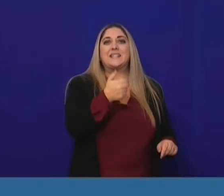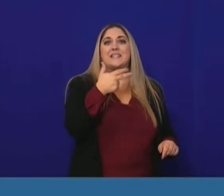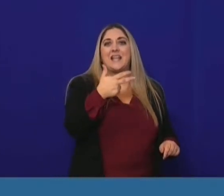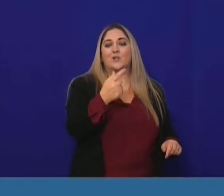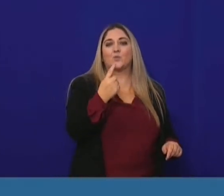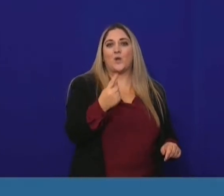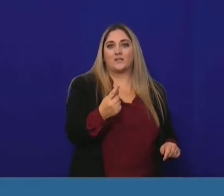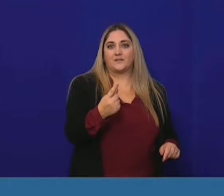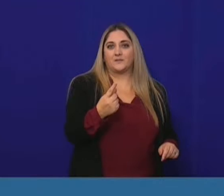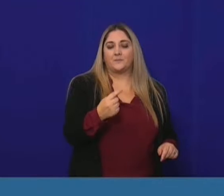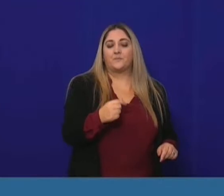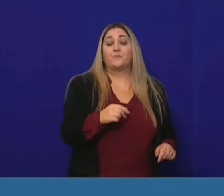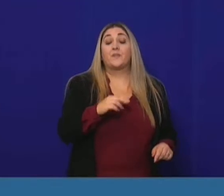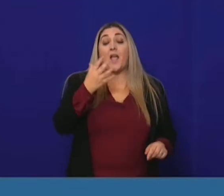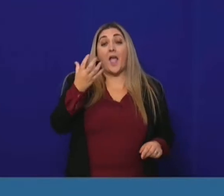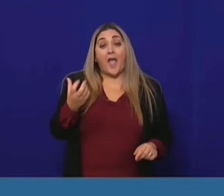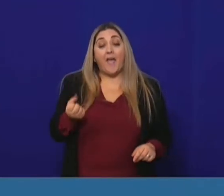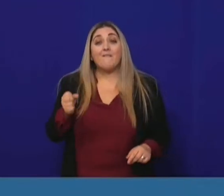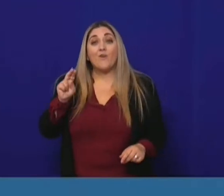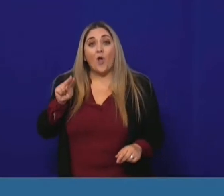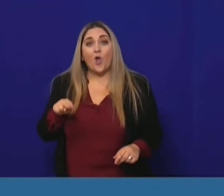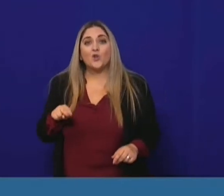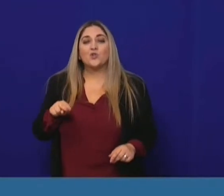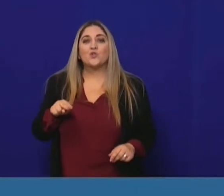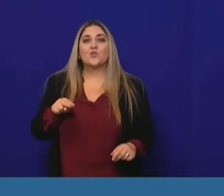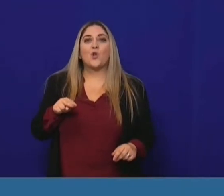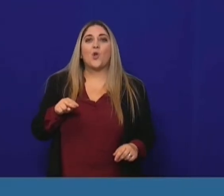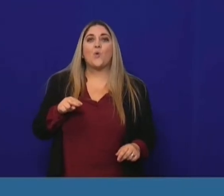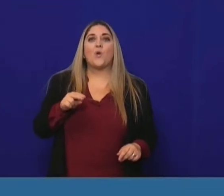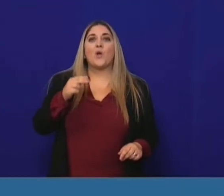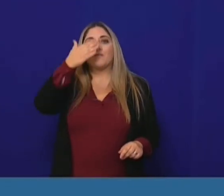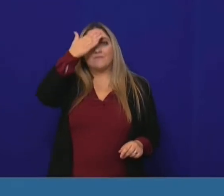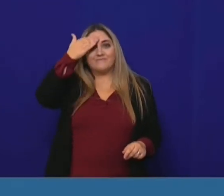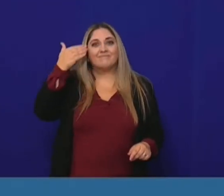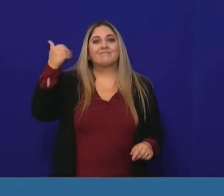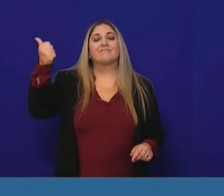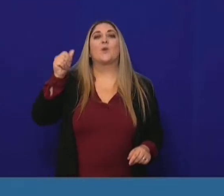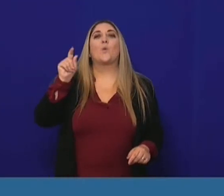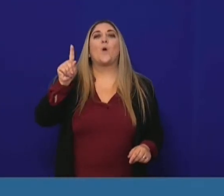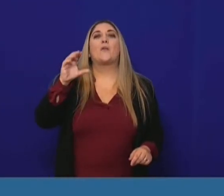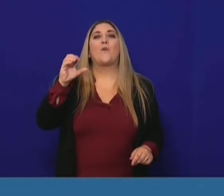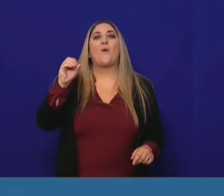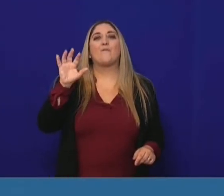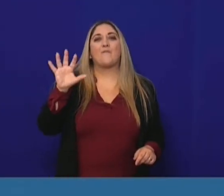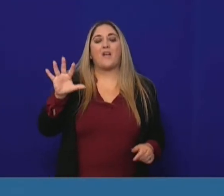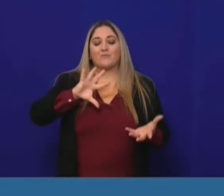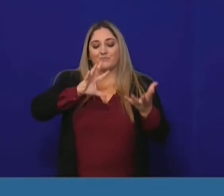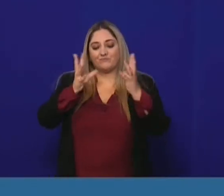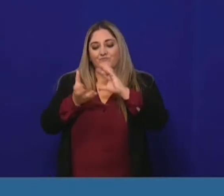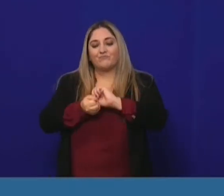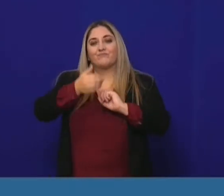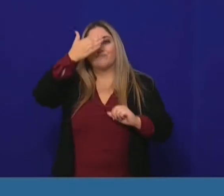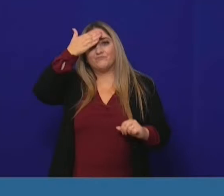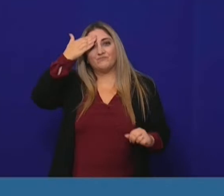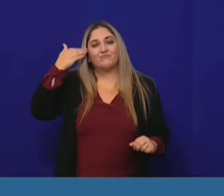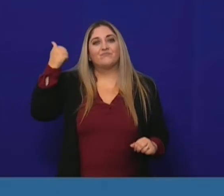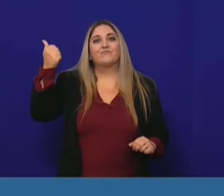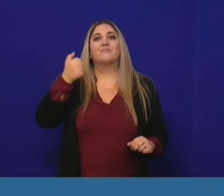8,681, and we have had 105 persons who have recovered, so the total number of recovered persons